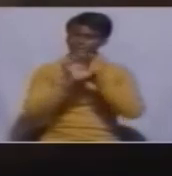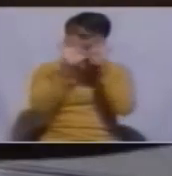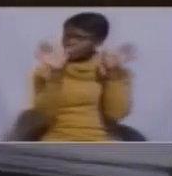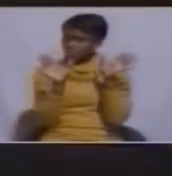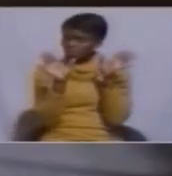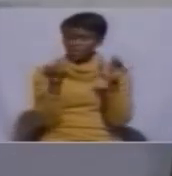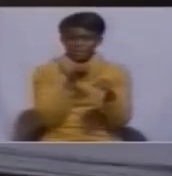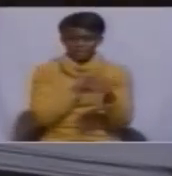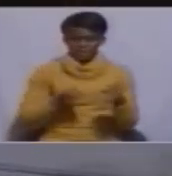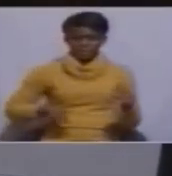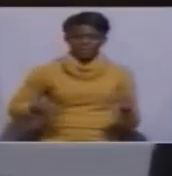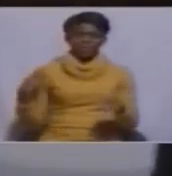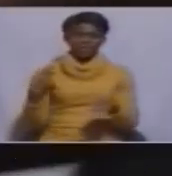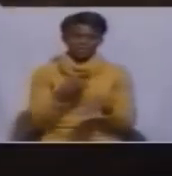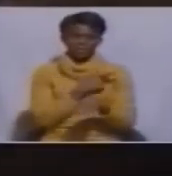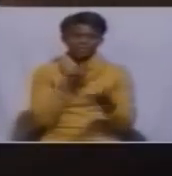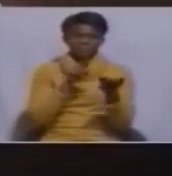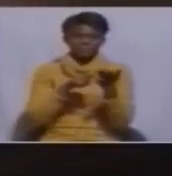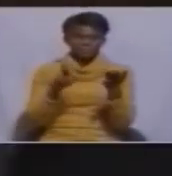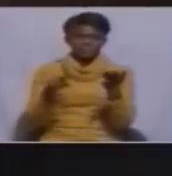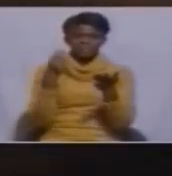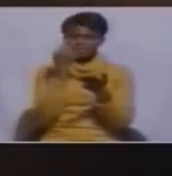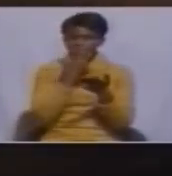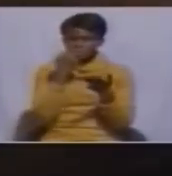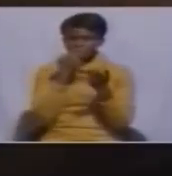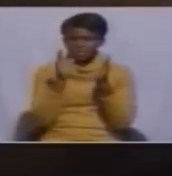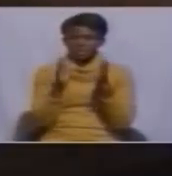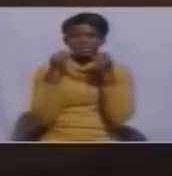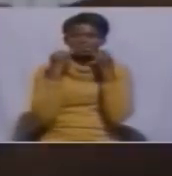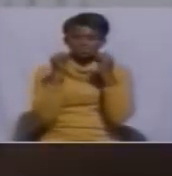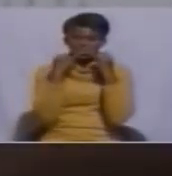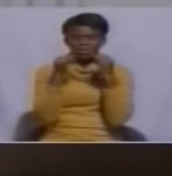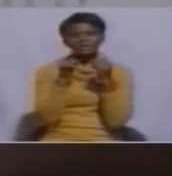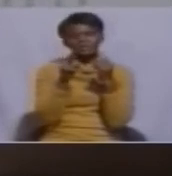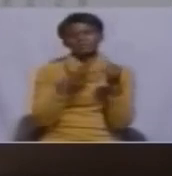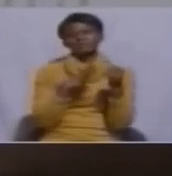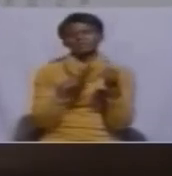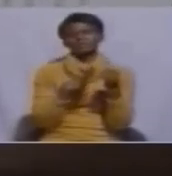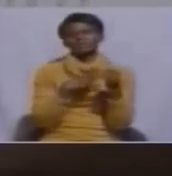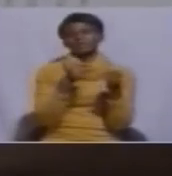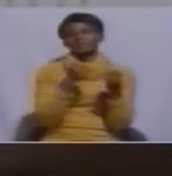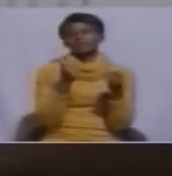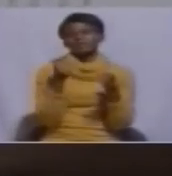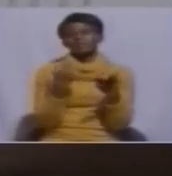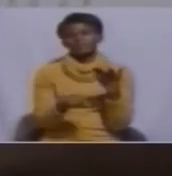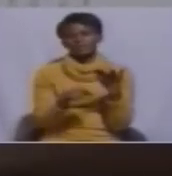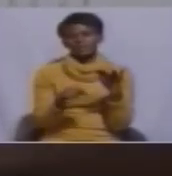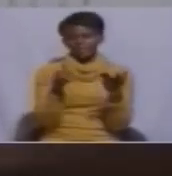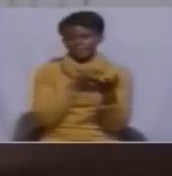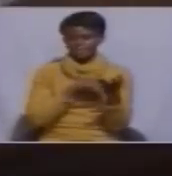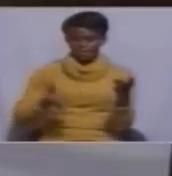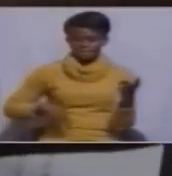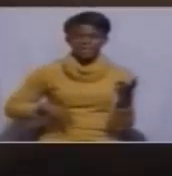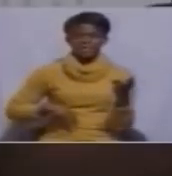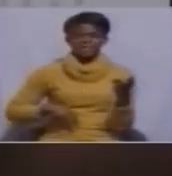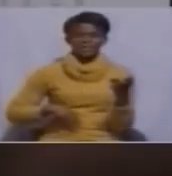If a member of parliament resigns by notice to the speaker, the seat will become vacant. The other one is if a member becomes,